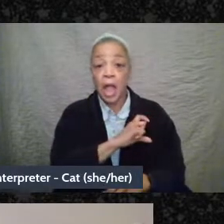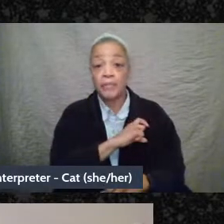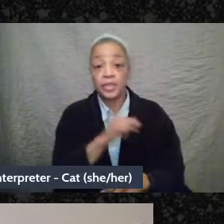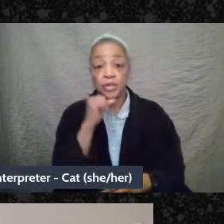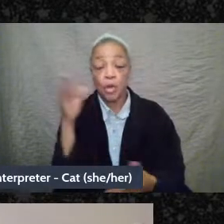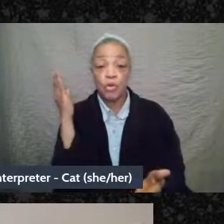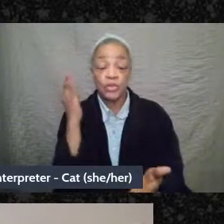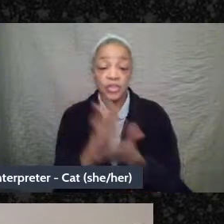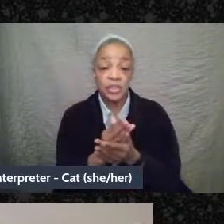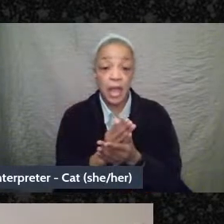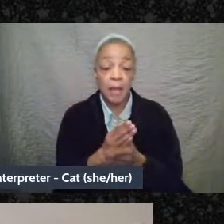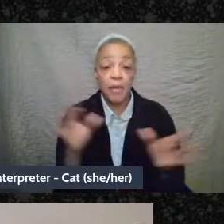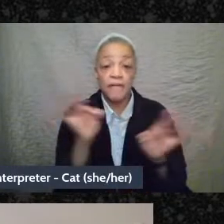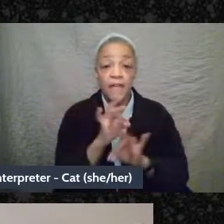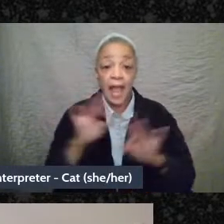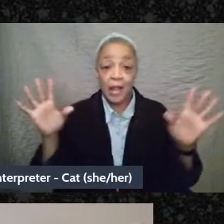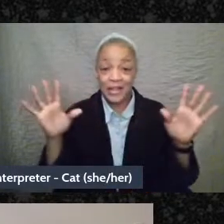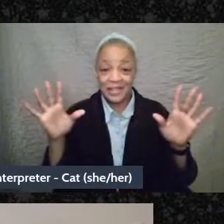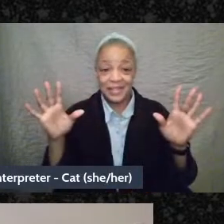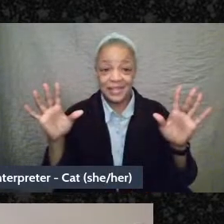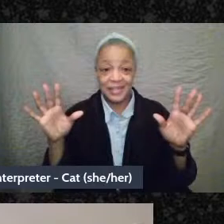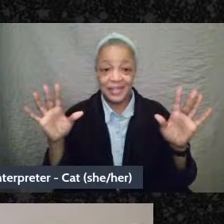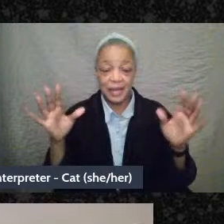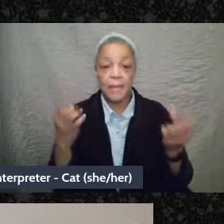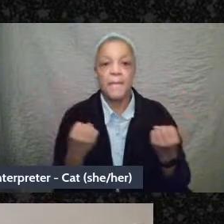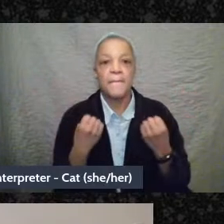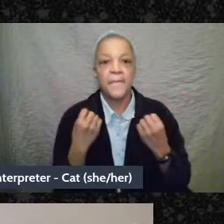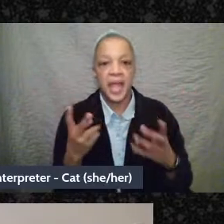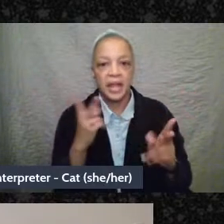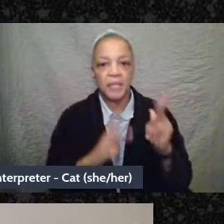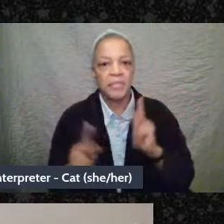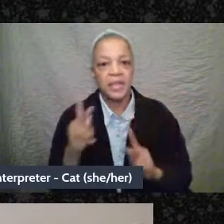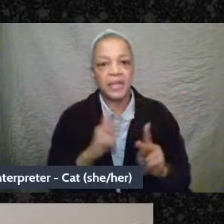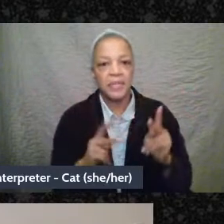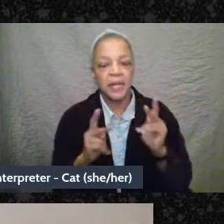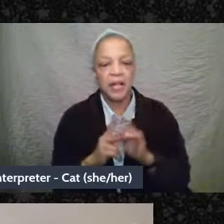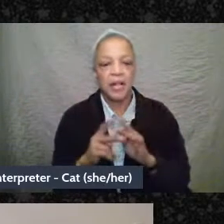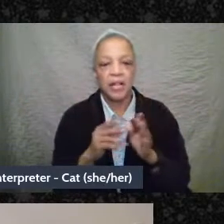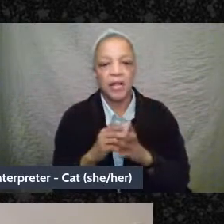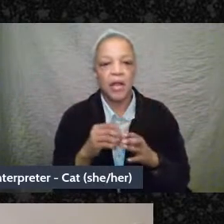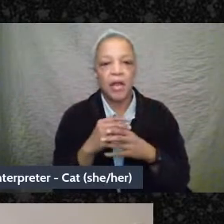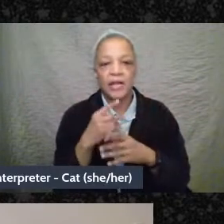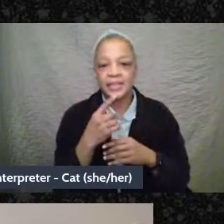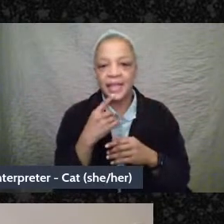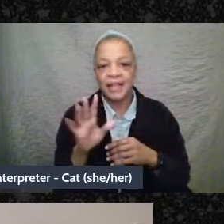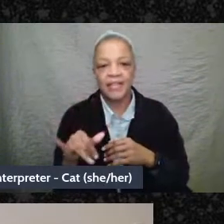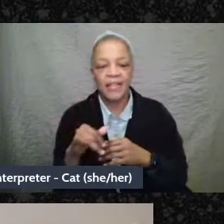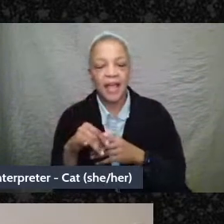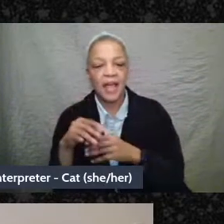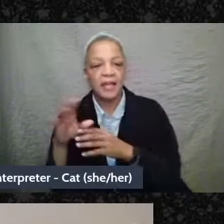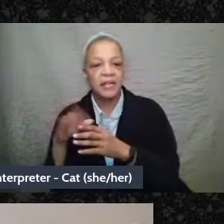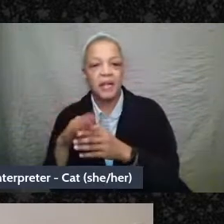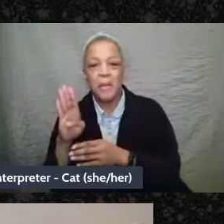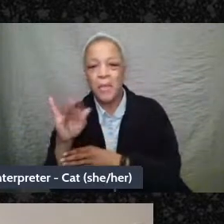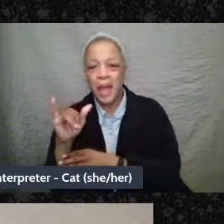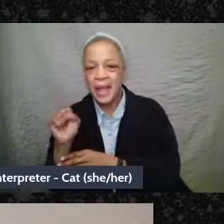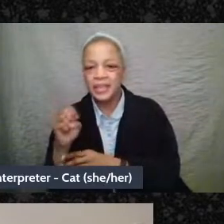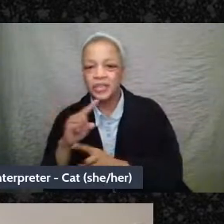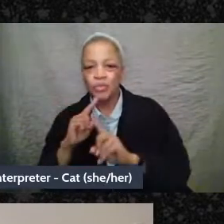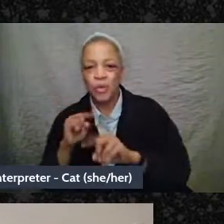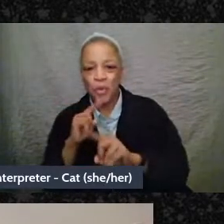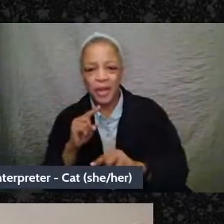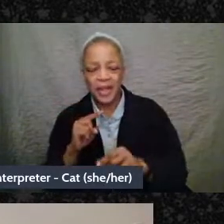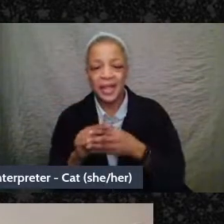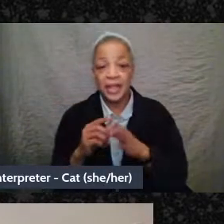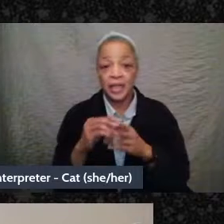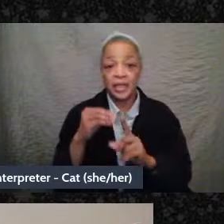Interrupting Criminalization put out, and many, many people are debunking the data and highlighting the biased reporting that's producing it,